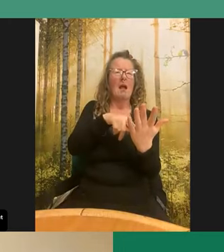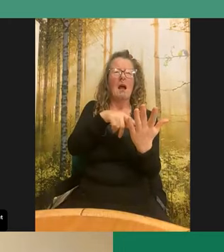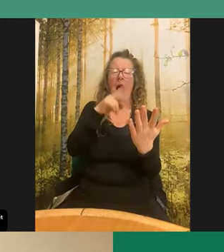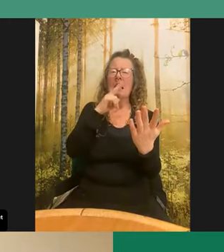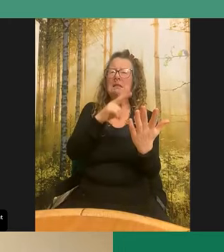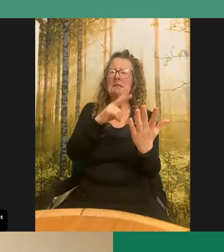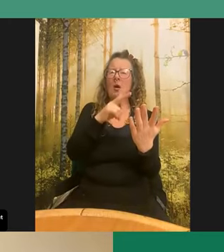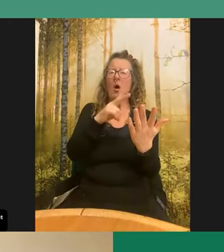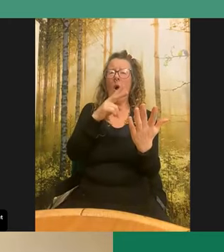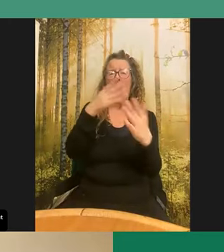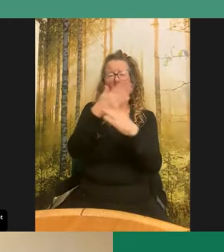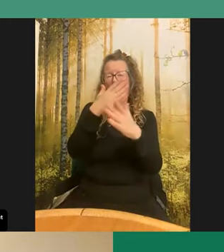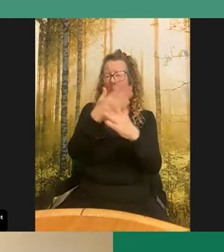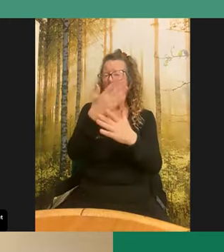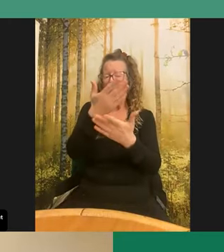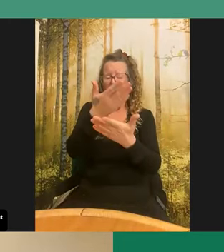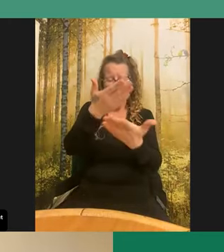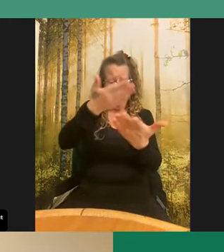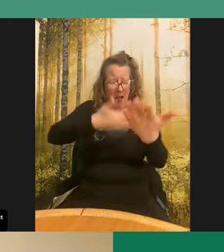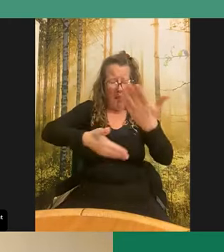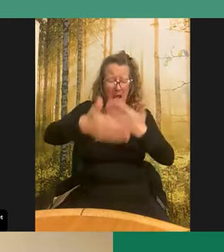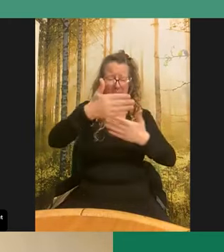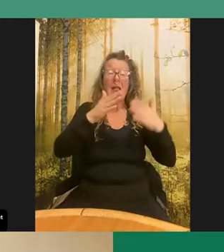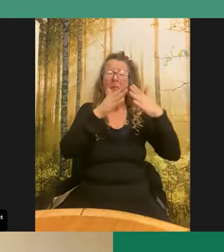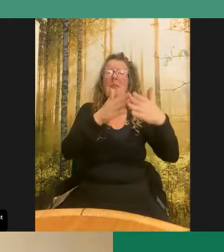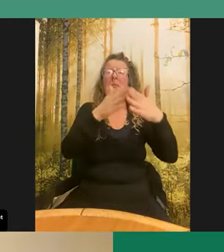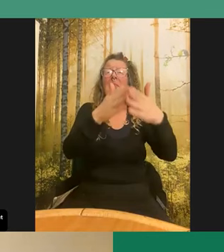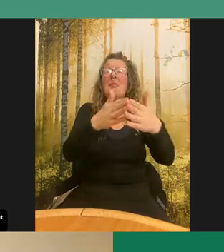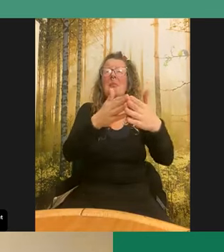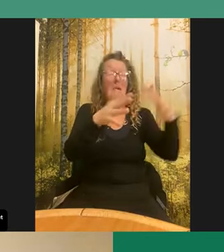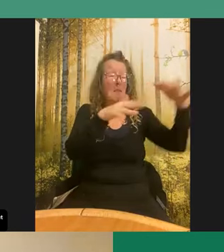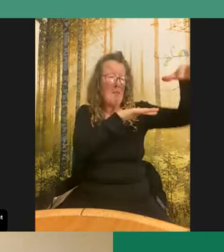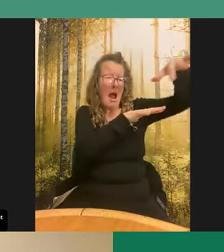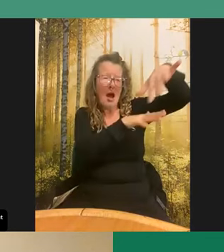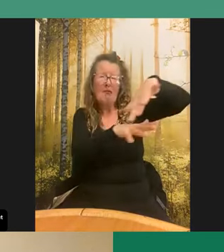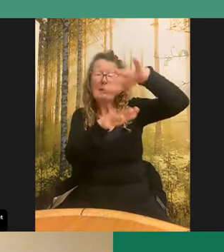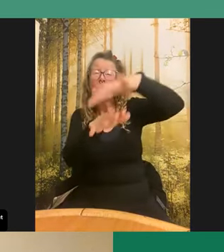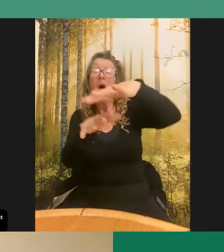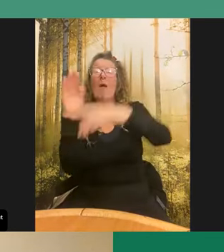the work shares that the passage of migration of sharks was affected